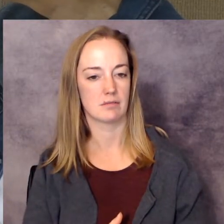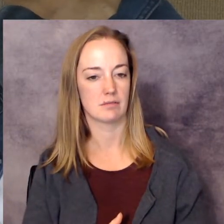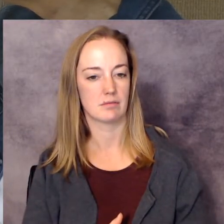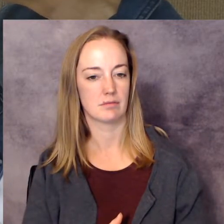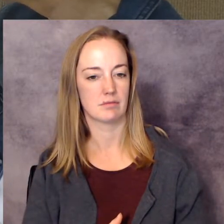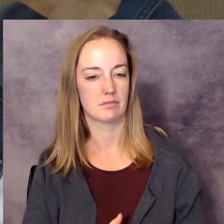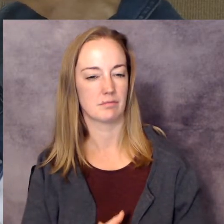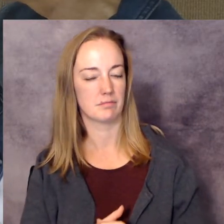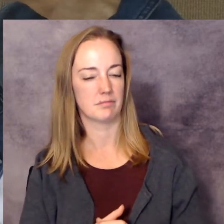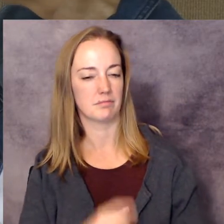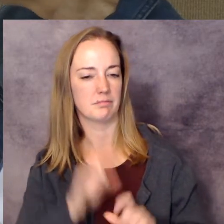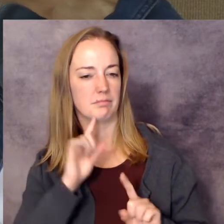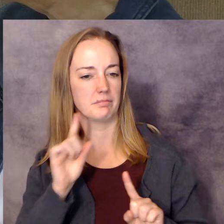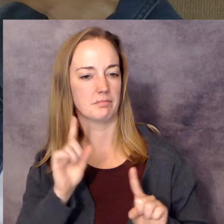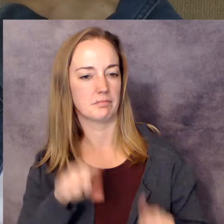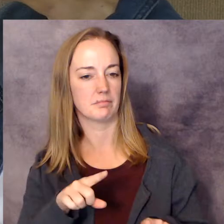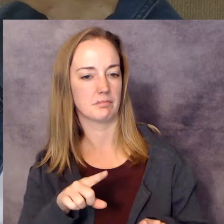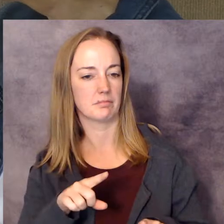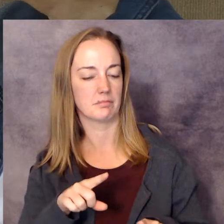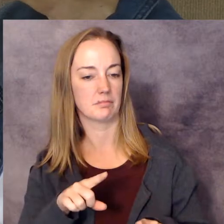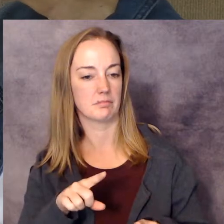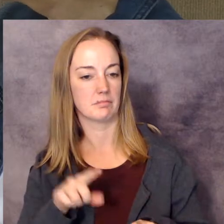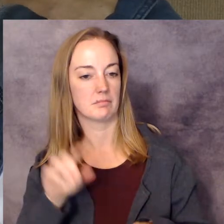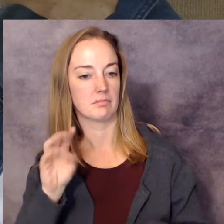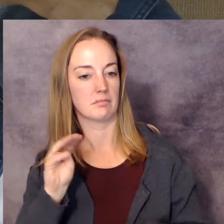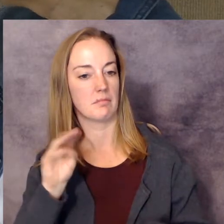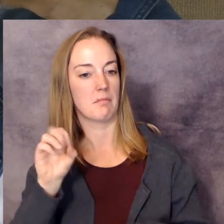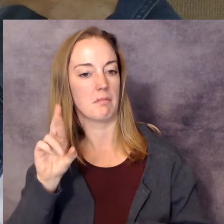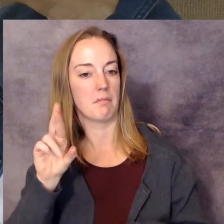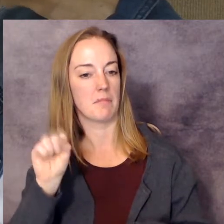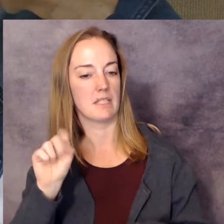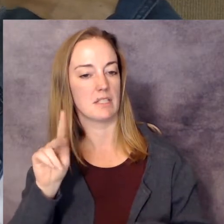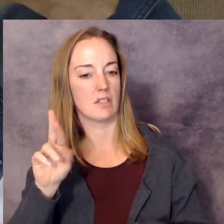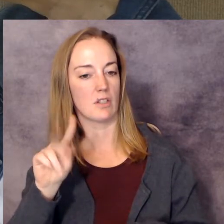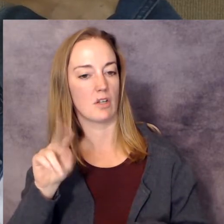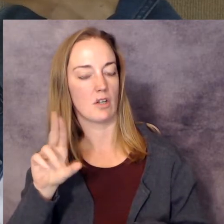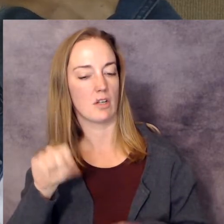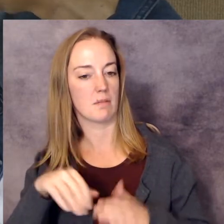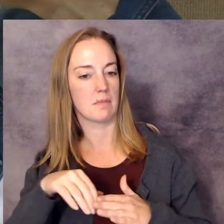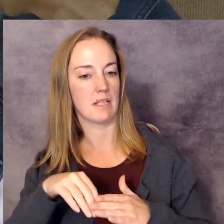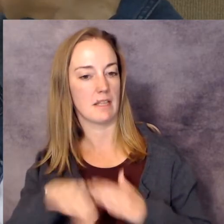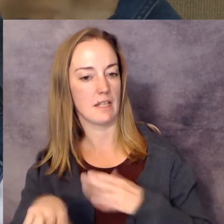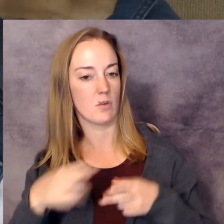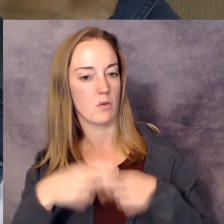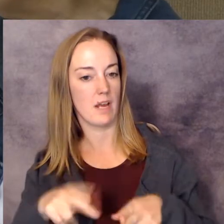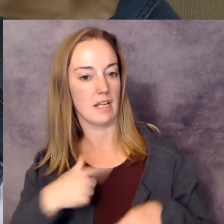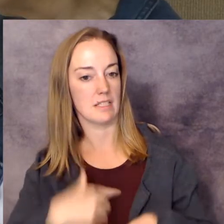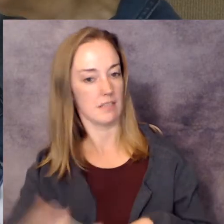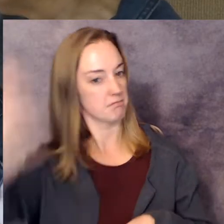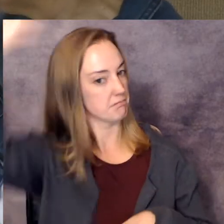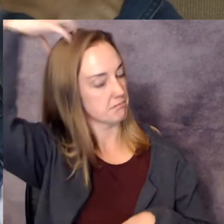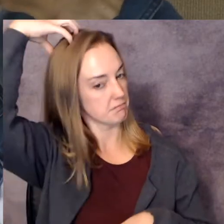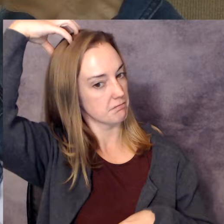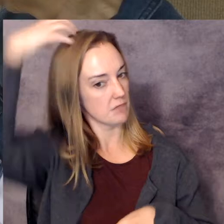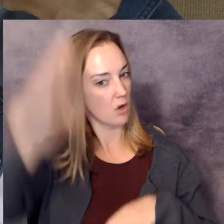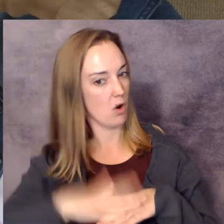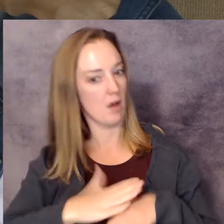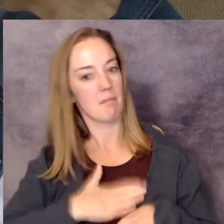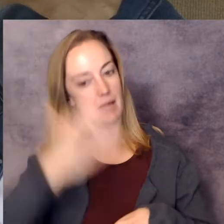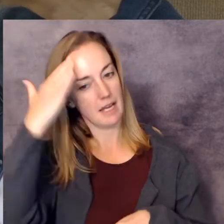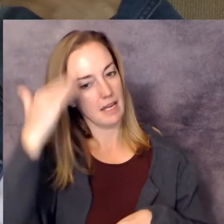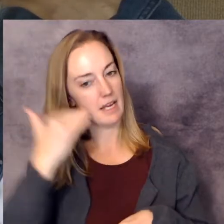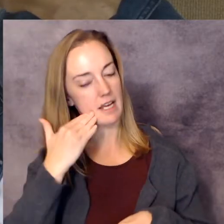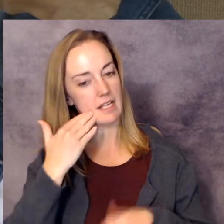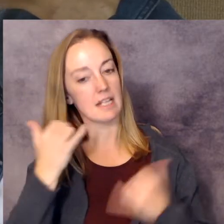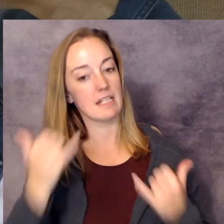replied Mr. Curtis. "Mrs. Curtis laid her eggs, and I have stuck them on my head.